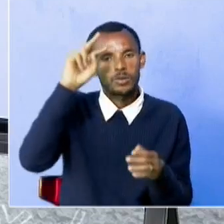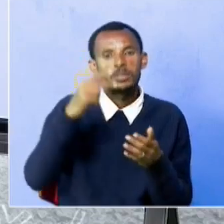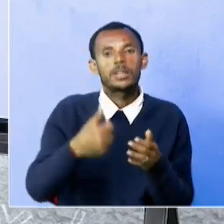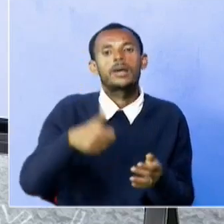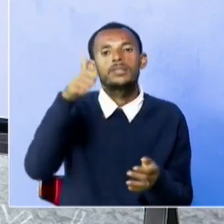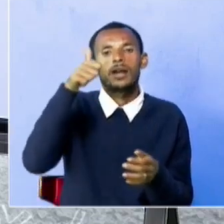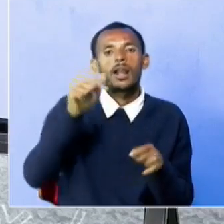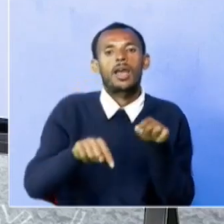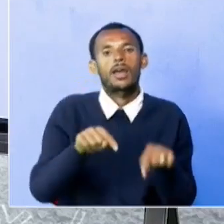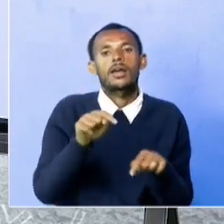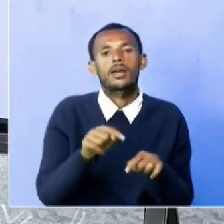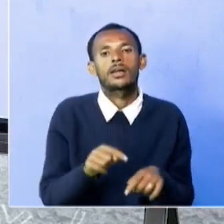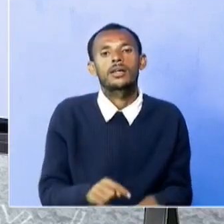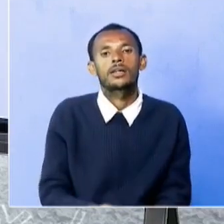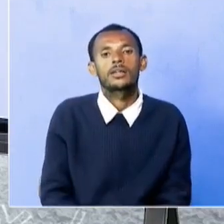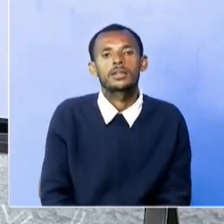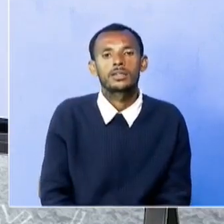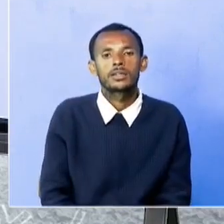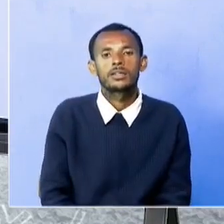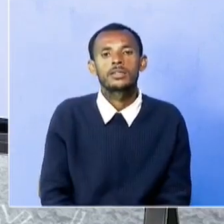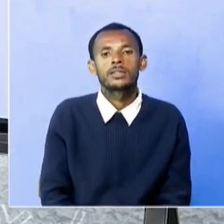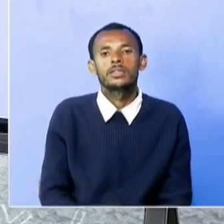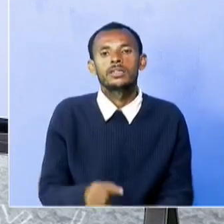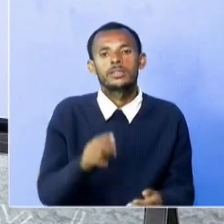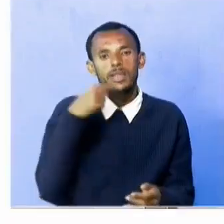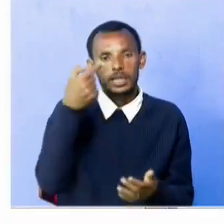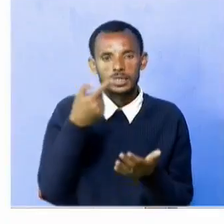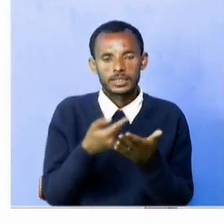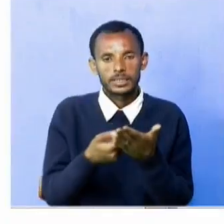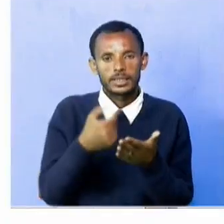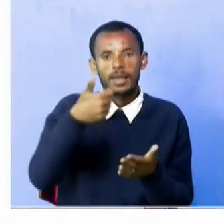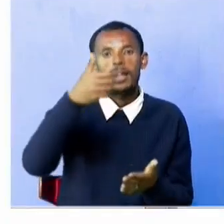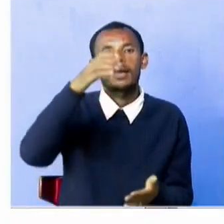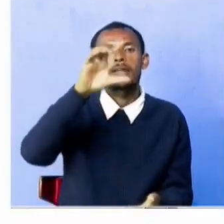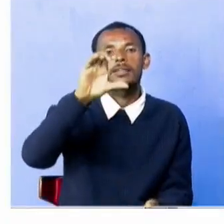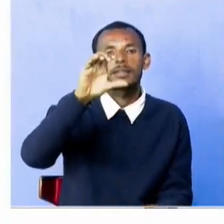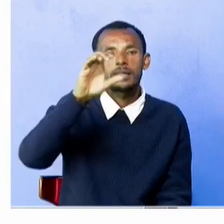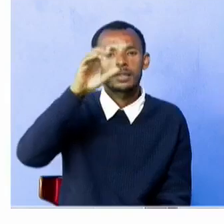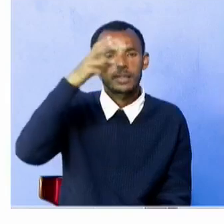leg, say this is AC square,